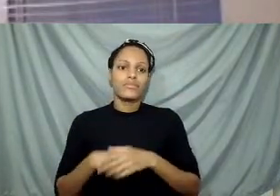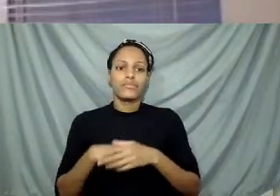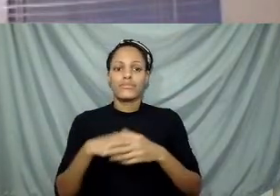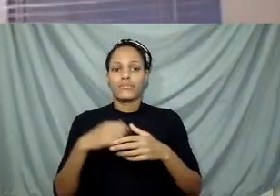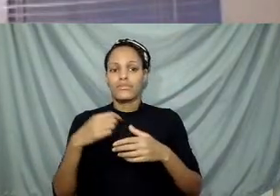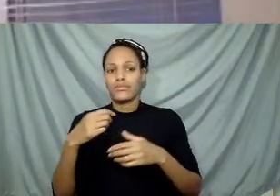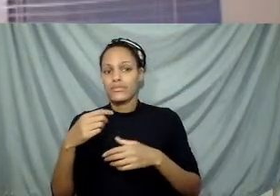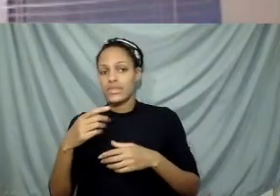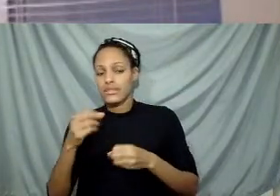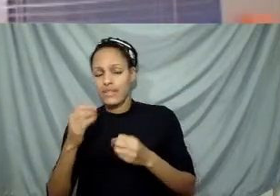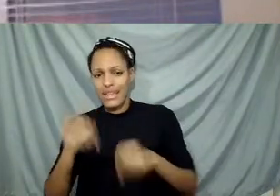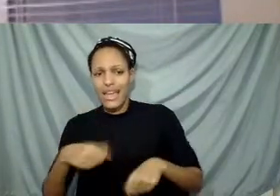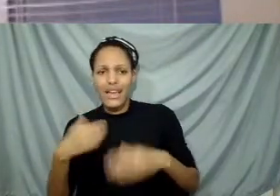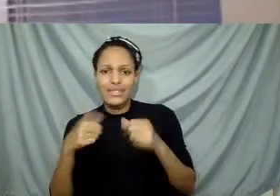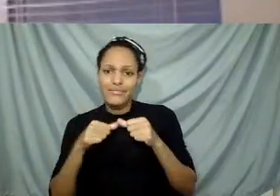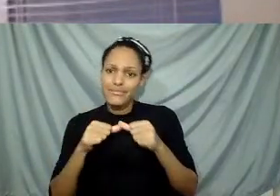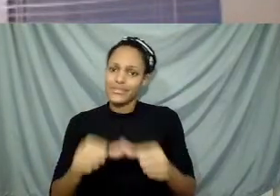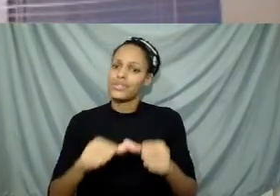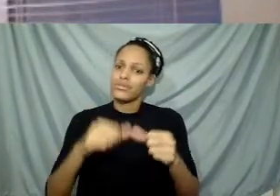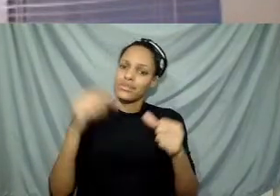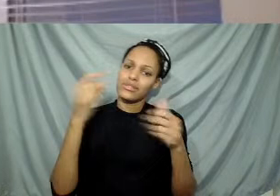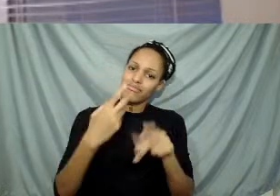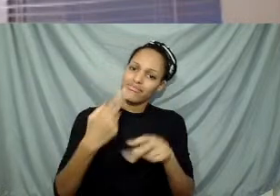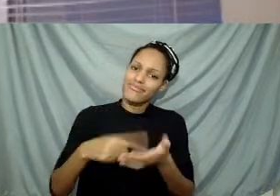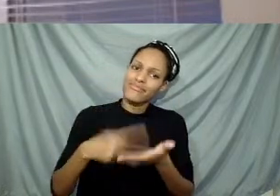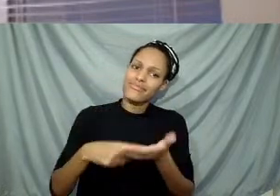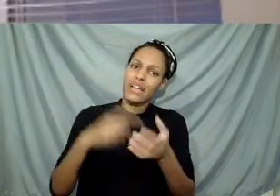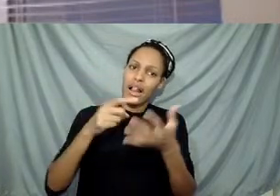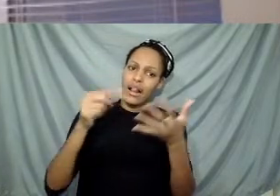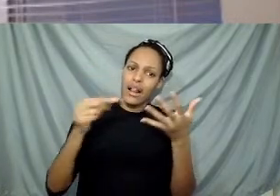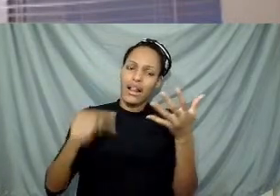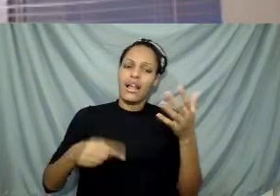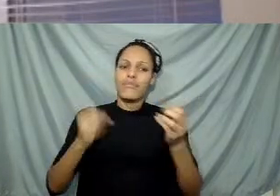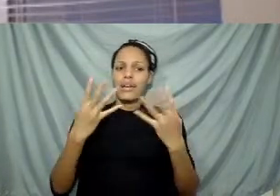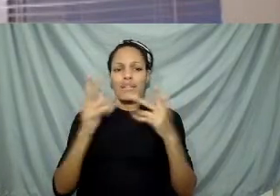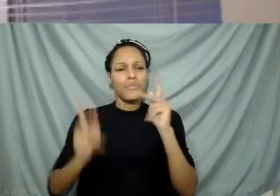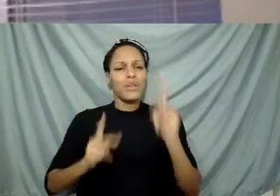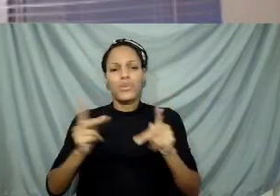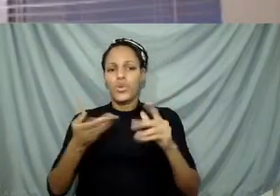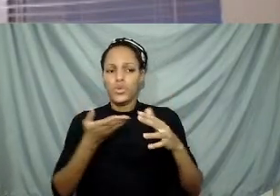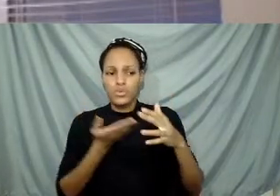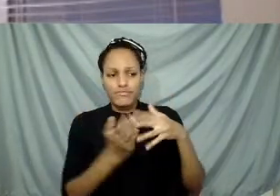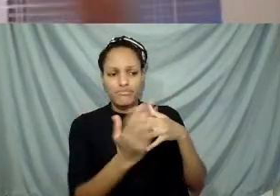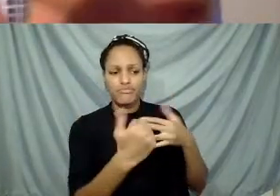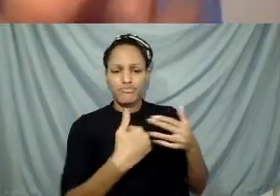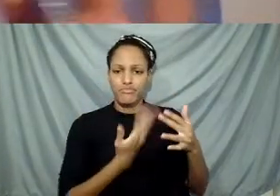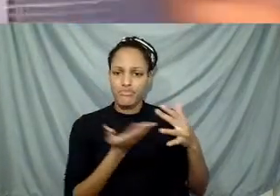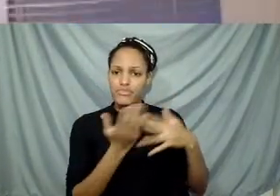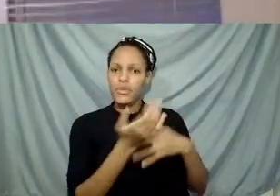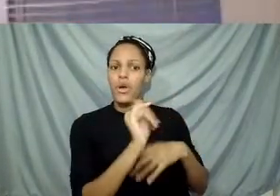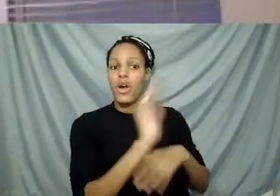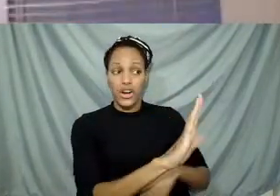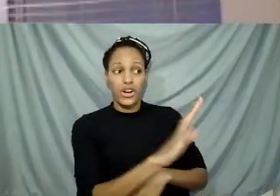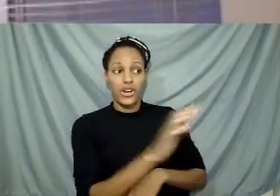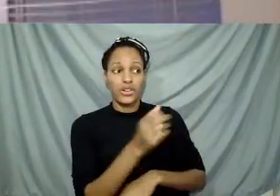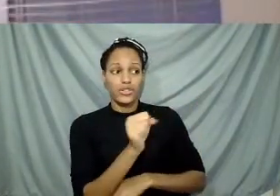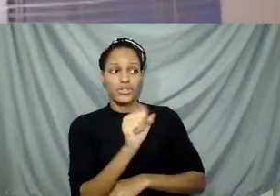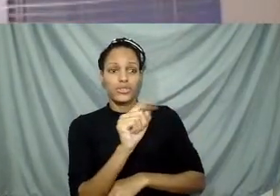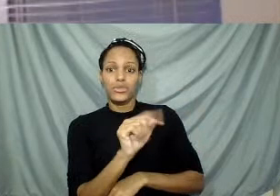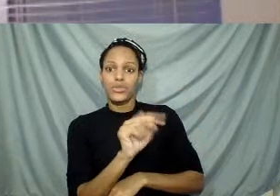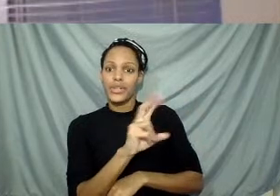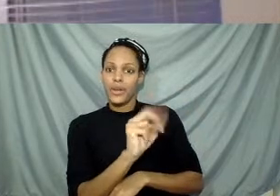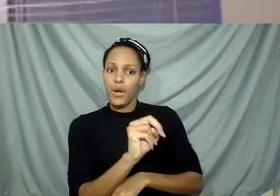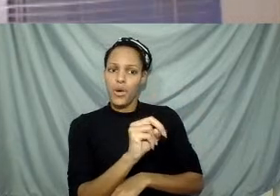I could talk about so many people that went through the studio that helped to shape some of the images that became American culture.